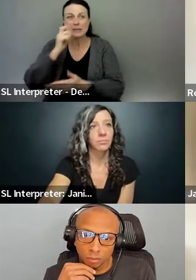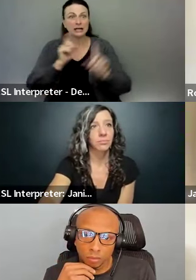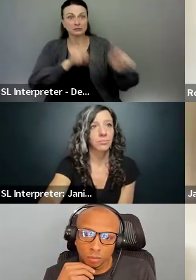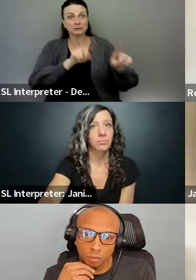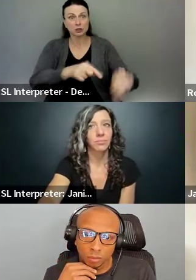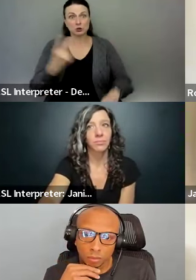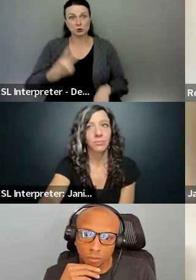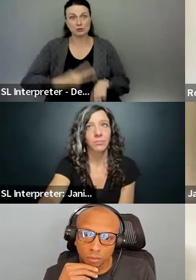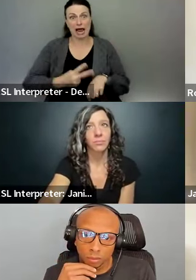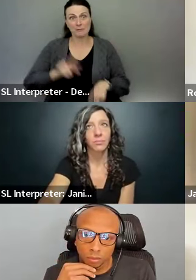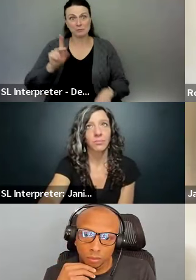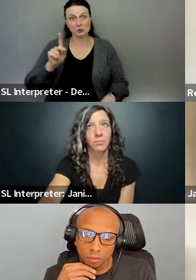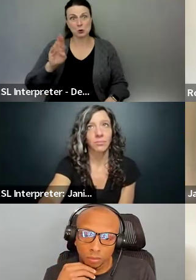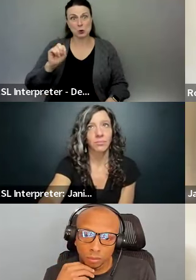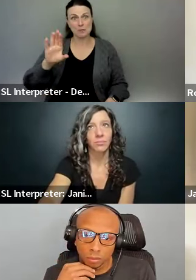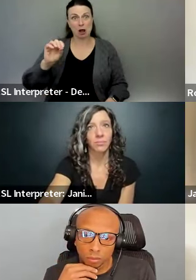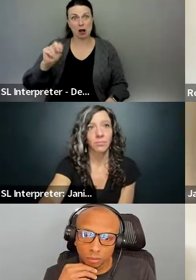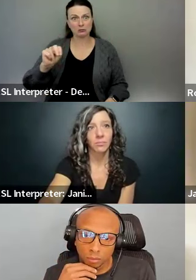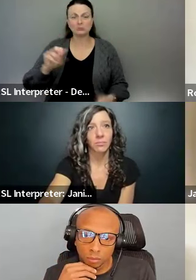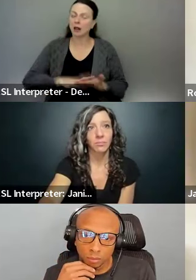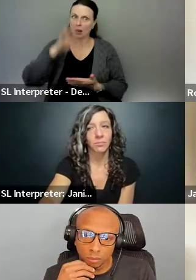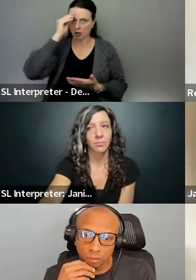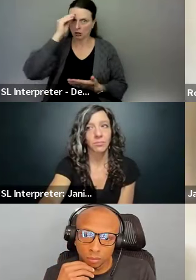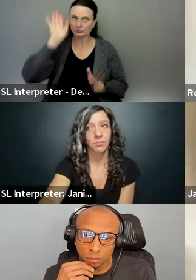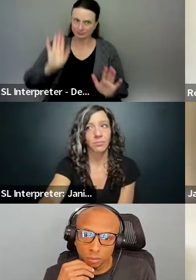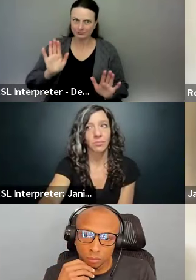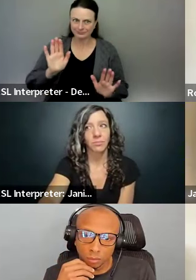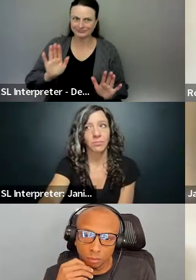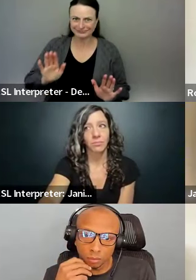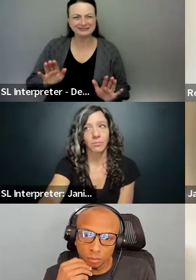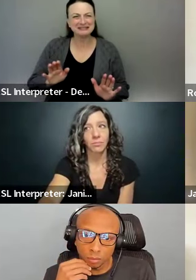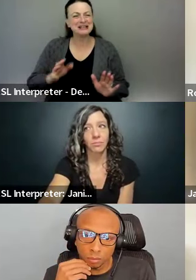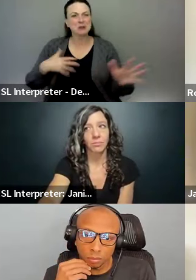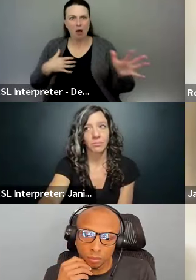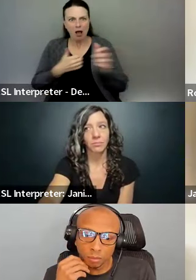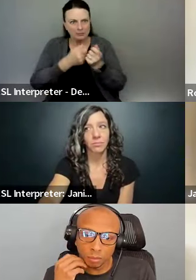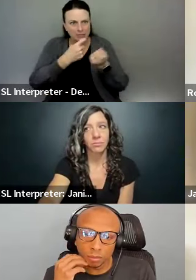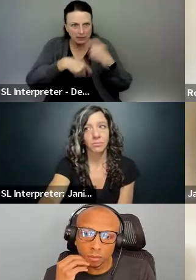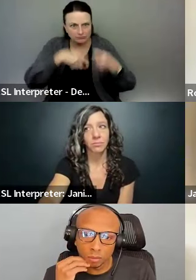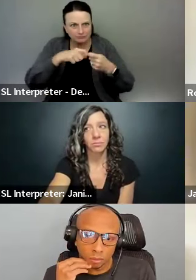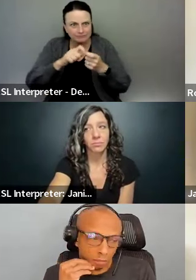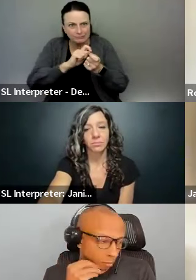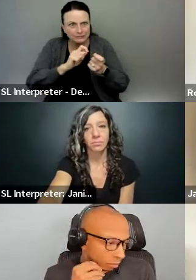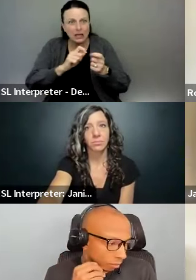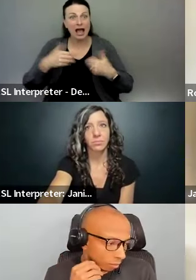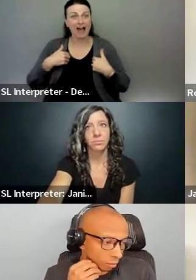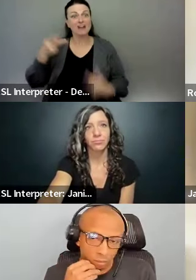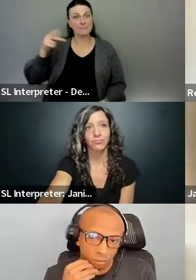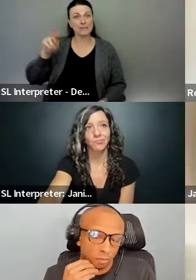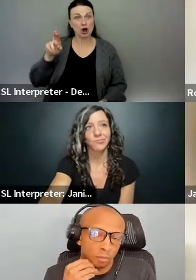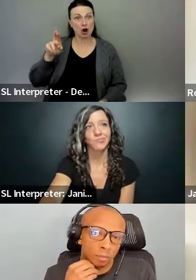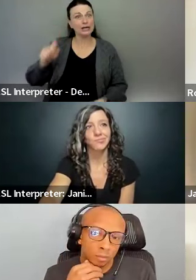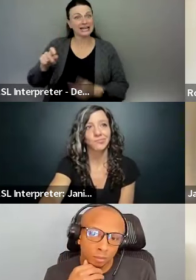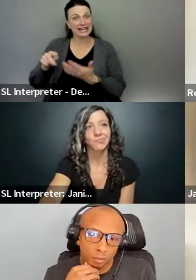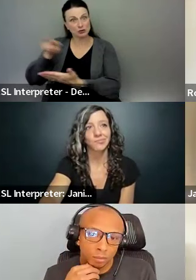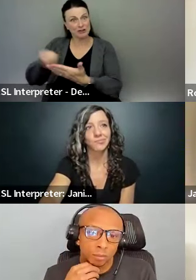KubeCons now and have learned some things. So I updated that. There is a PR and needs review